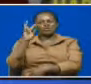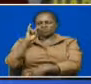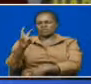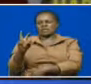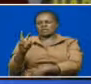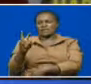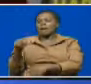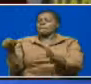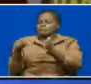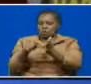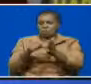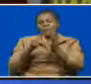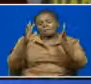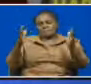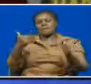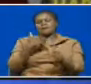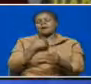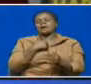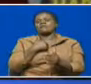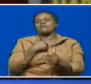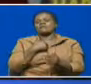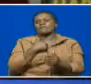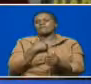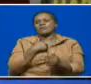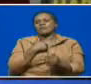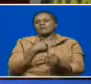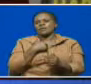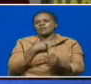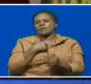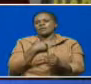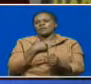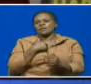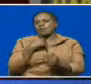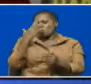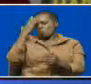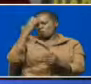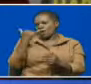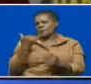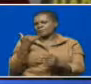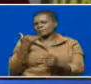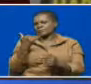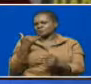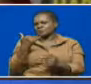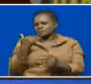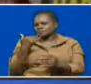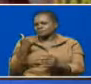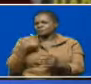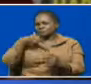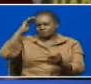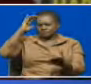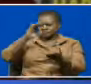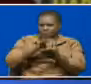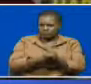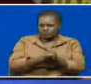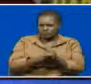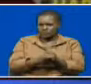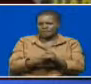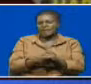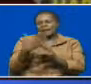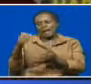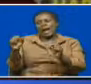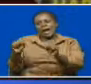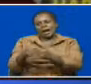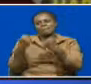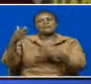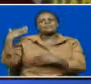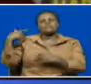The chickens have come home to roost, literally. Why? Because I believe that these things have been happening. It's just